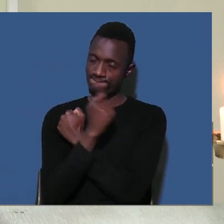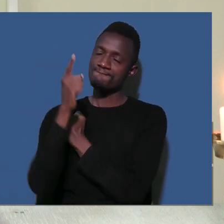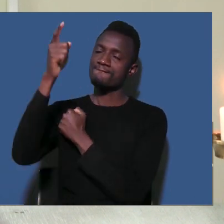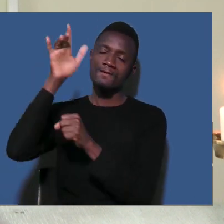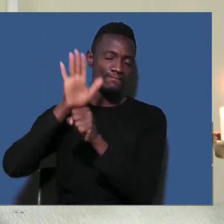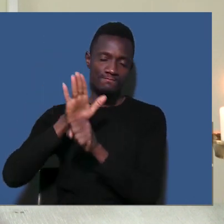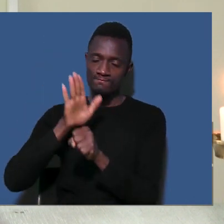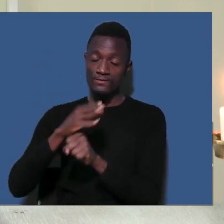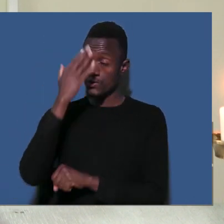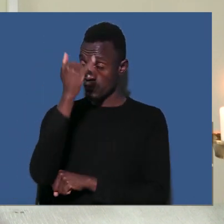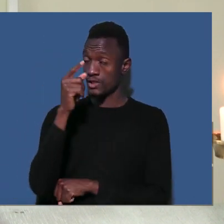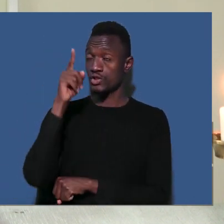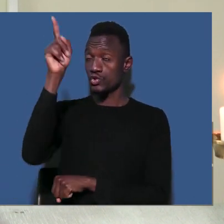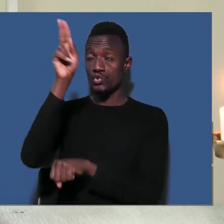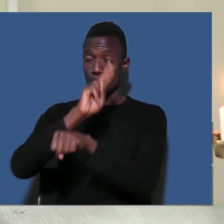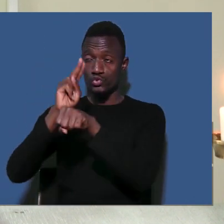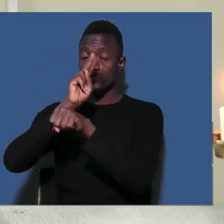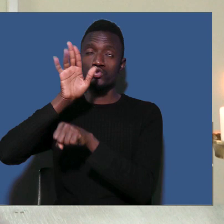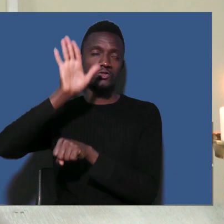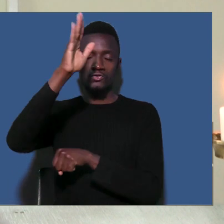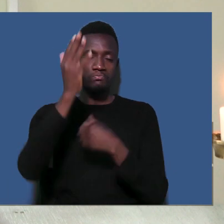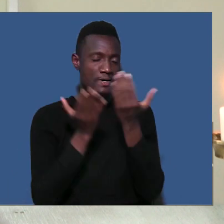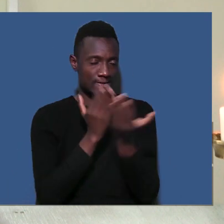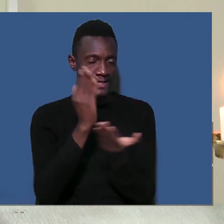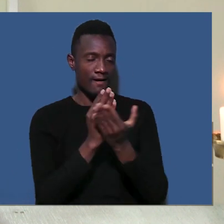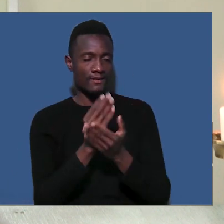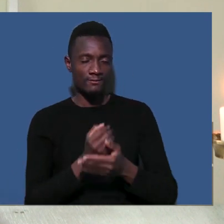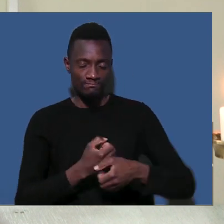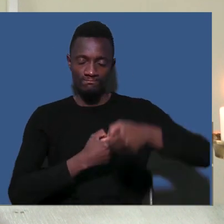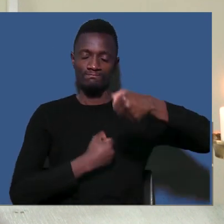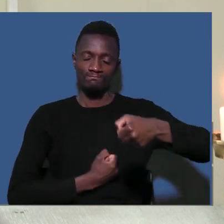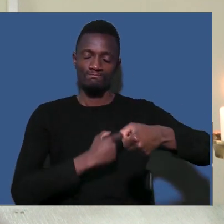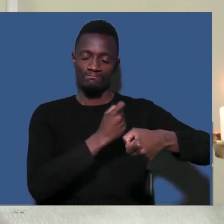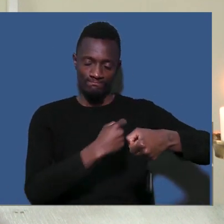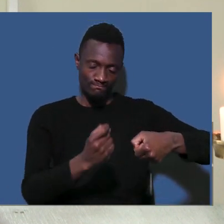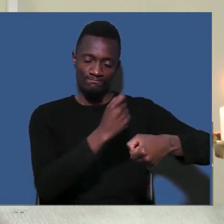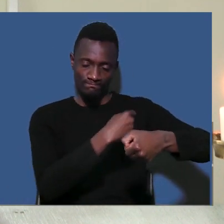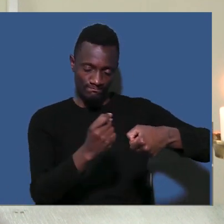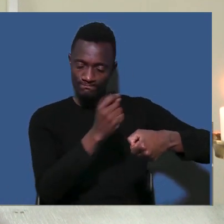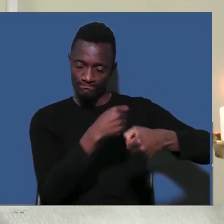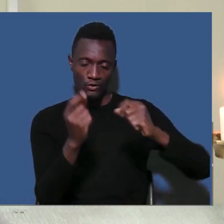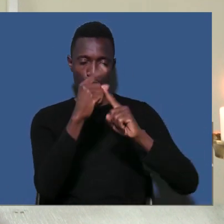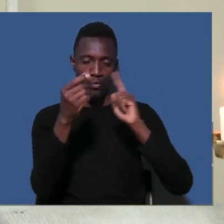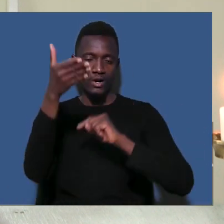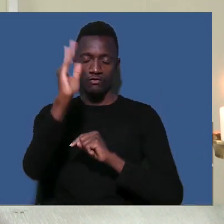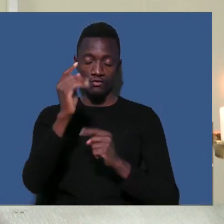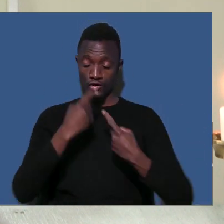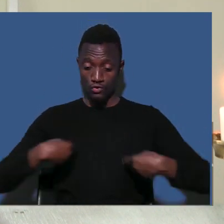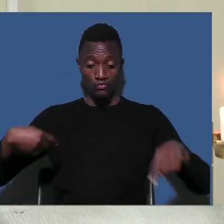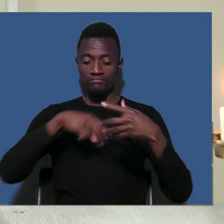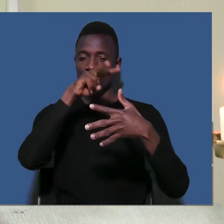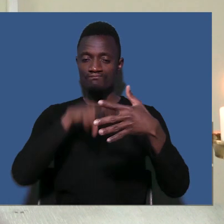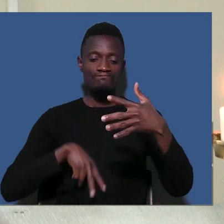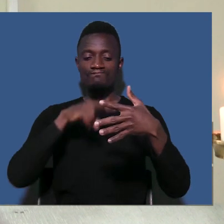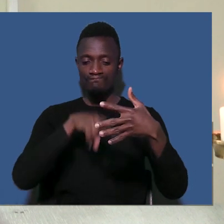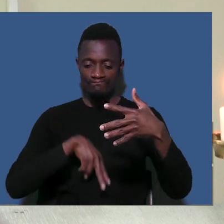down your word for us to read it. Would you give each and every one of us the desire to read the word and the